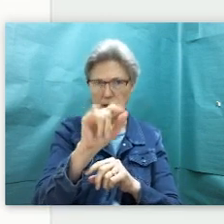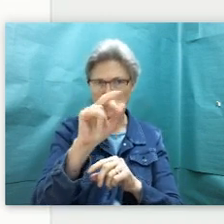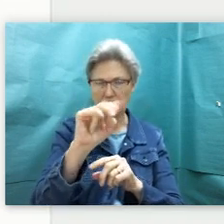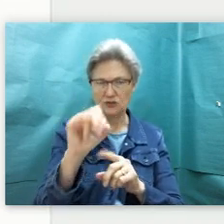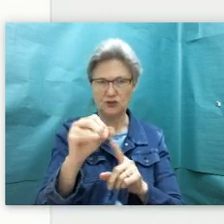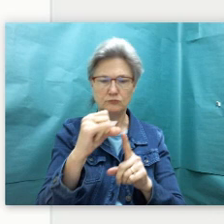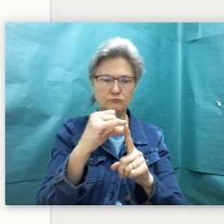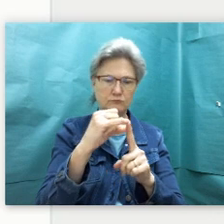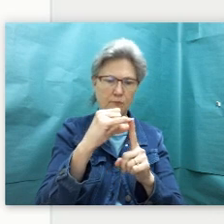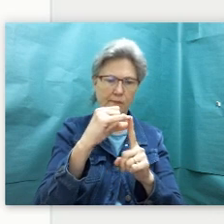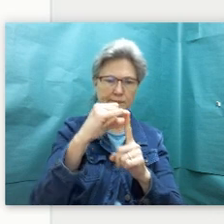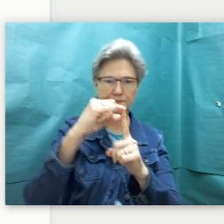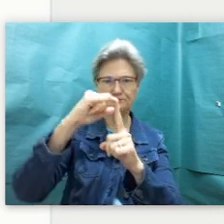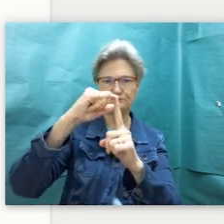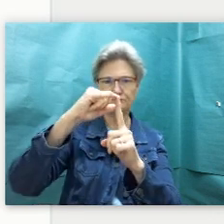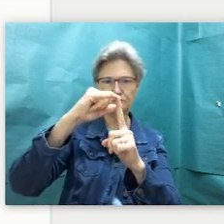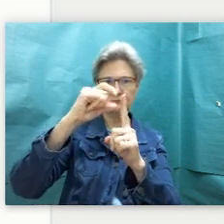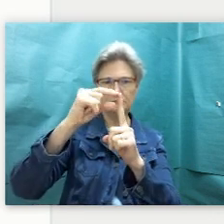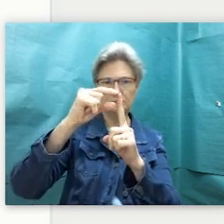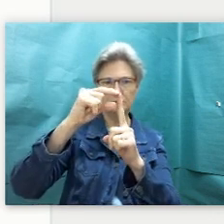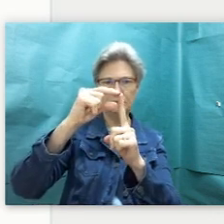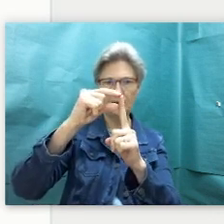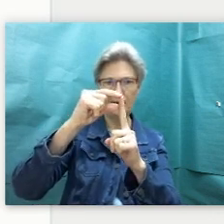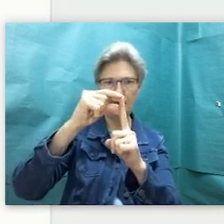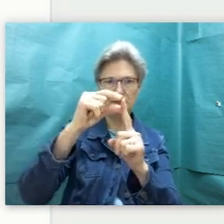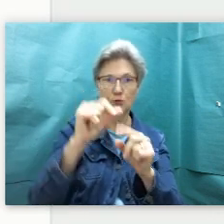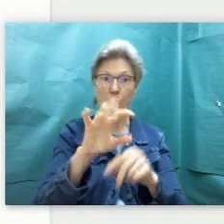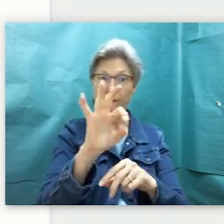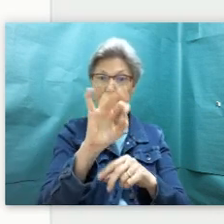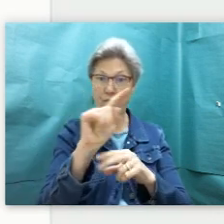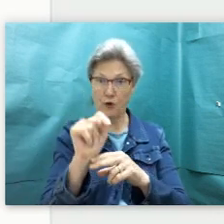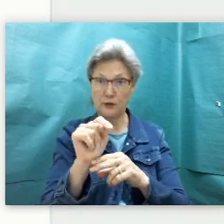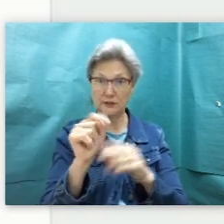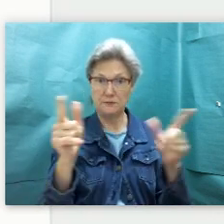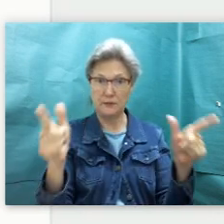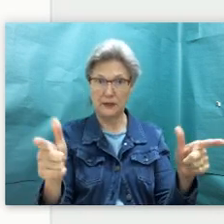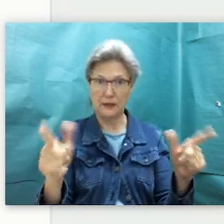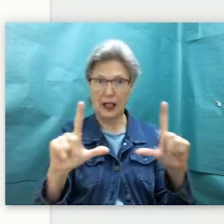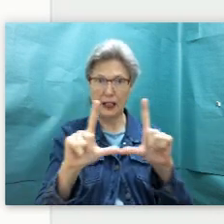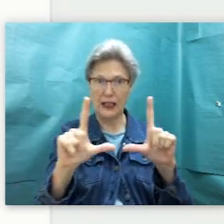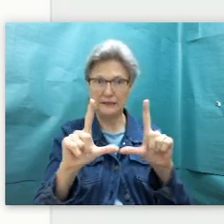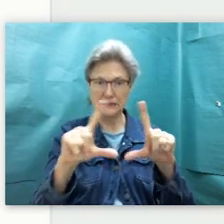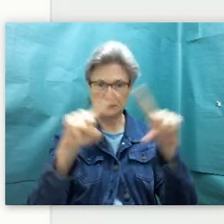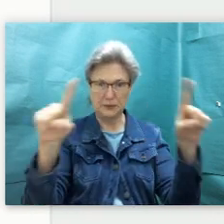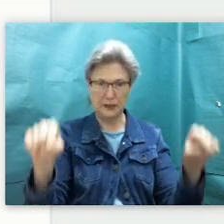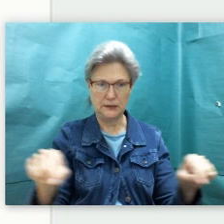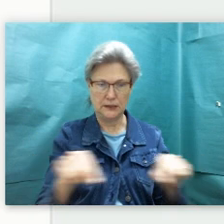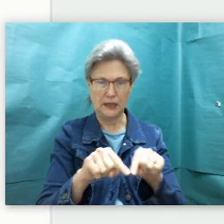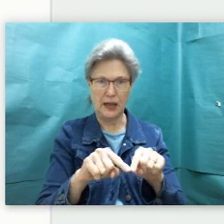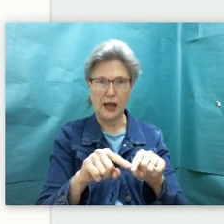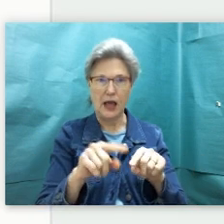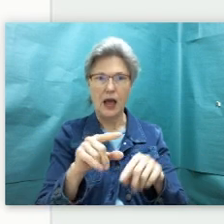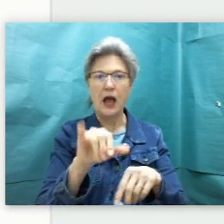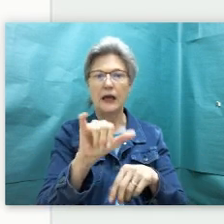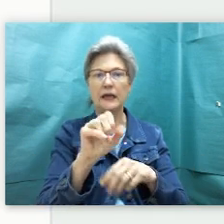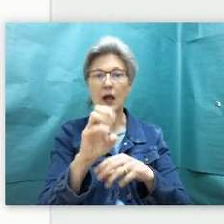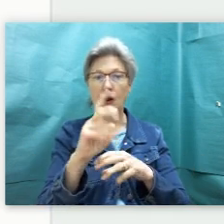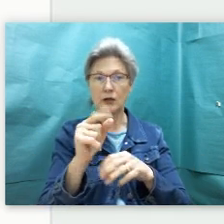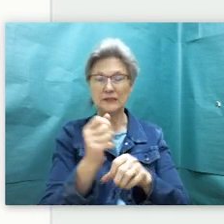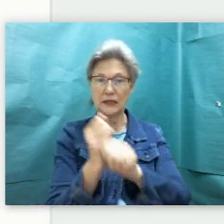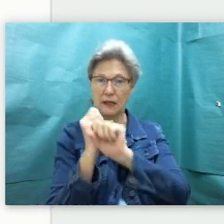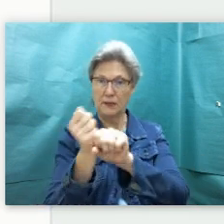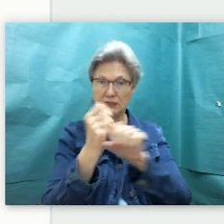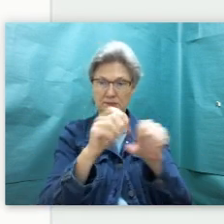foot is about the length of a license plate. A yard is the length of a baseball bat. And